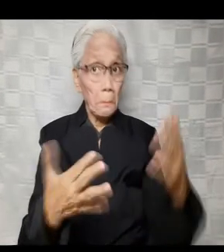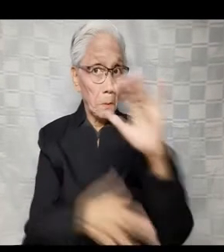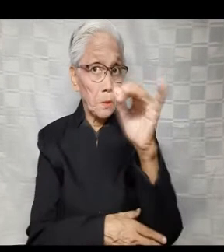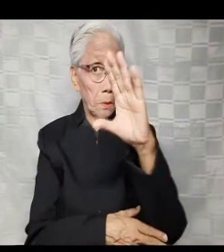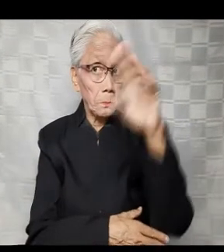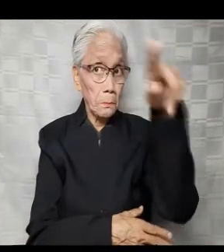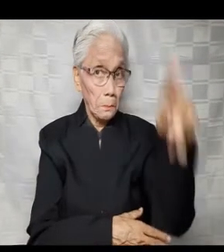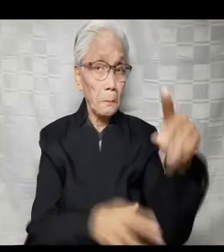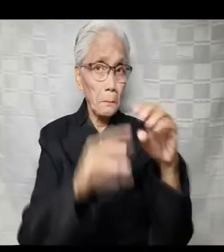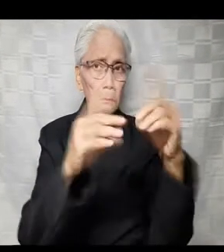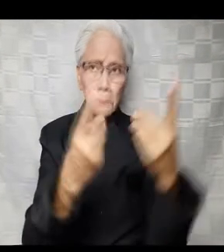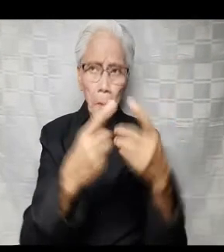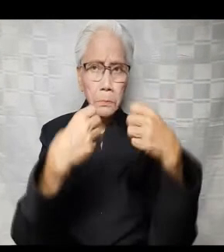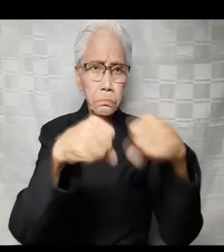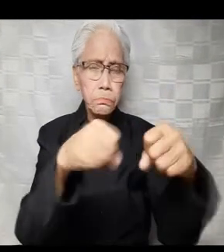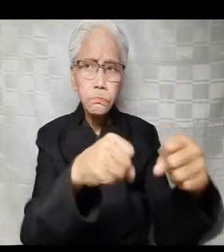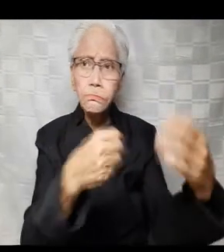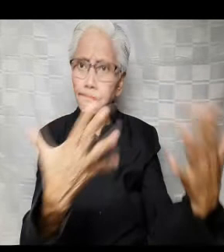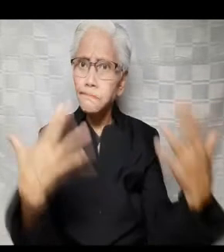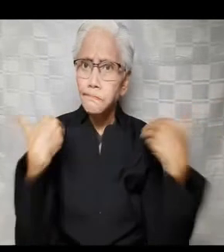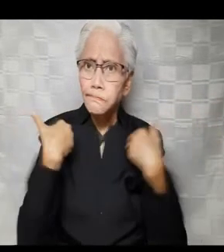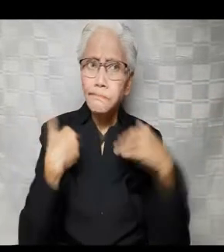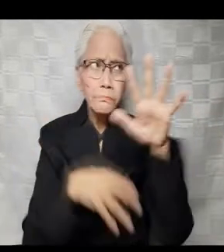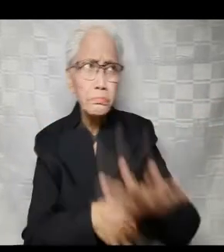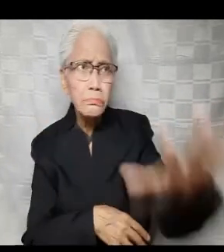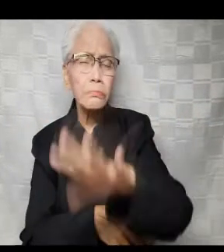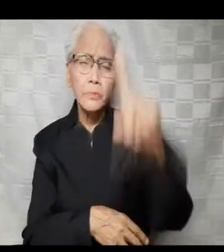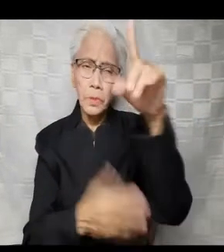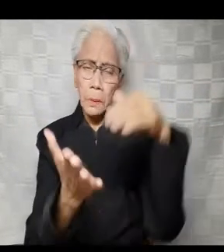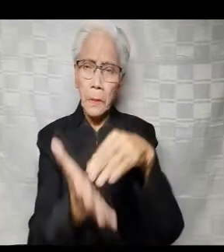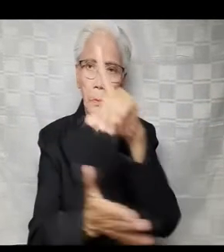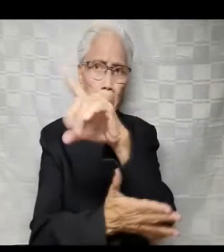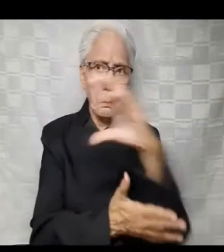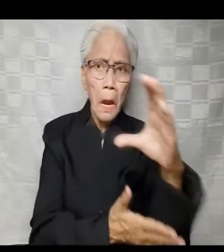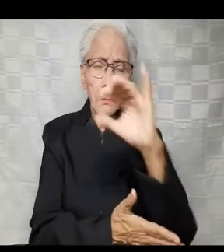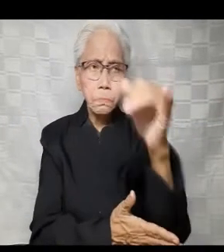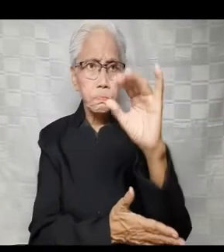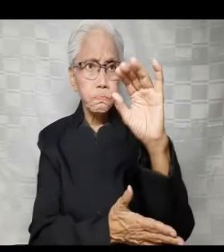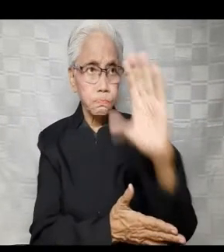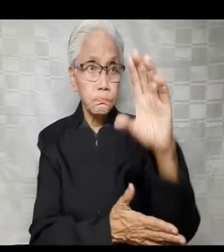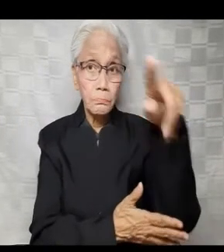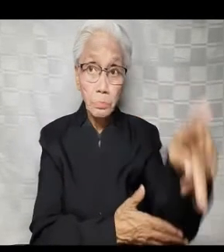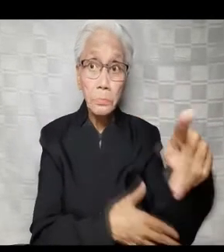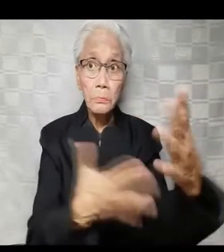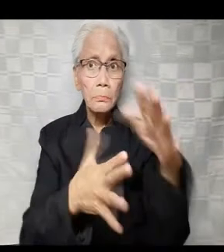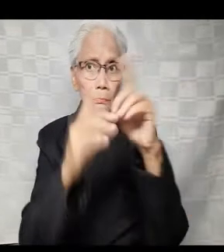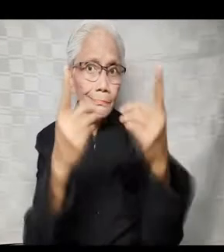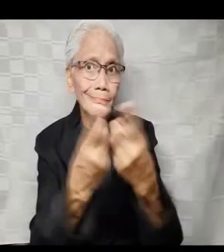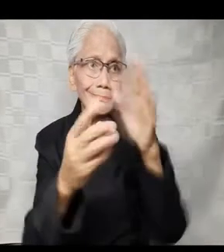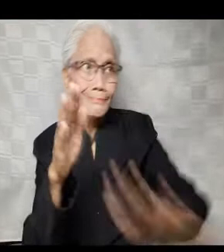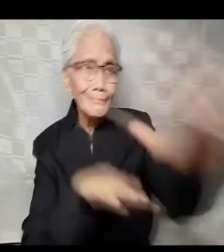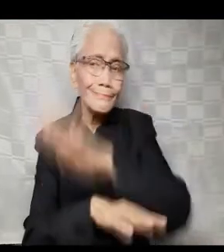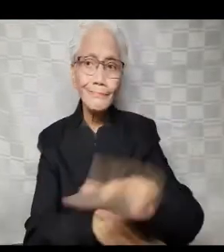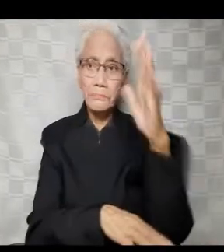To date, J.C. Penney department stores consist of approximately 1,100 J.C. Penney department